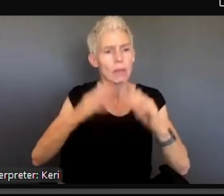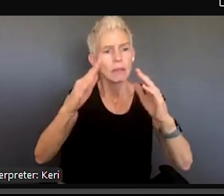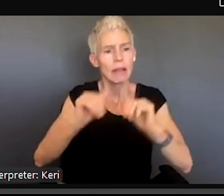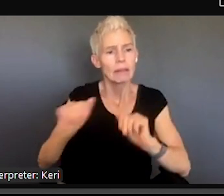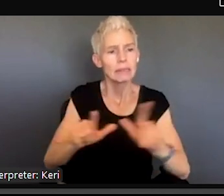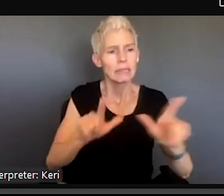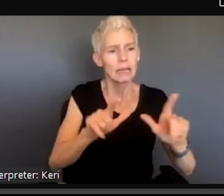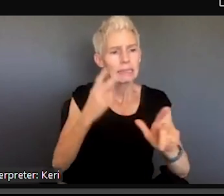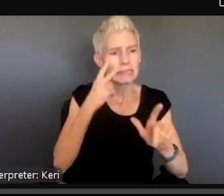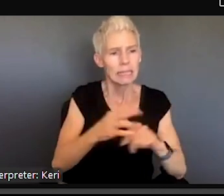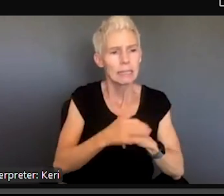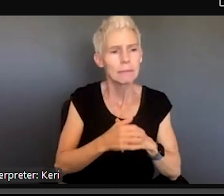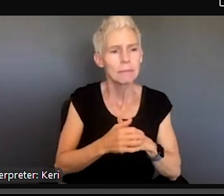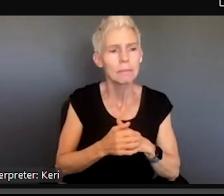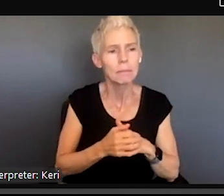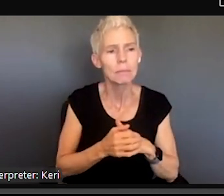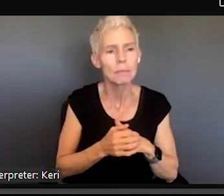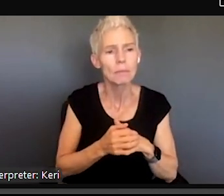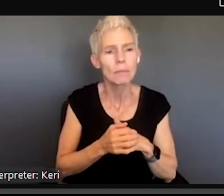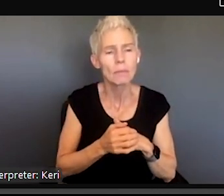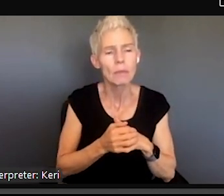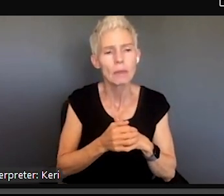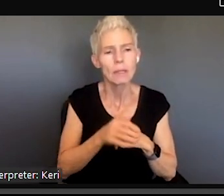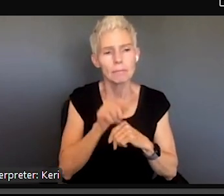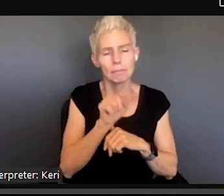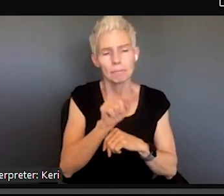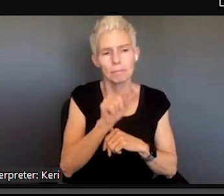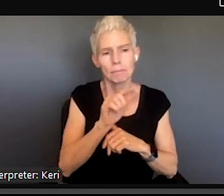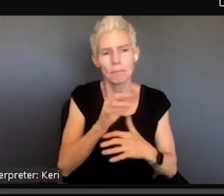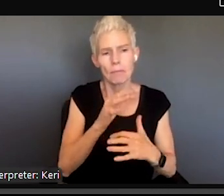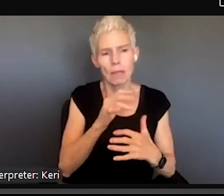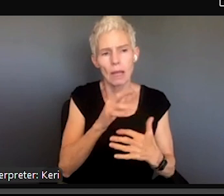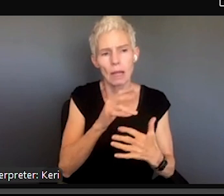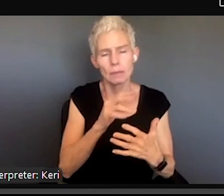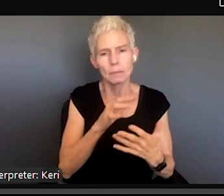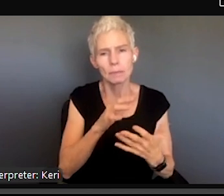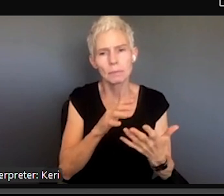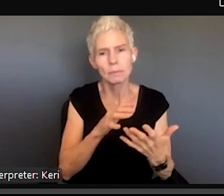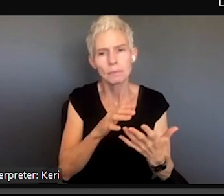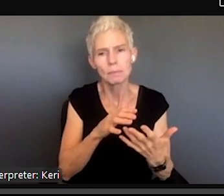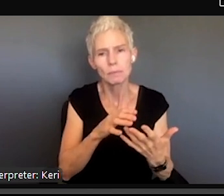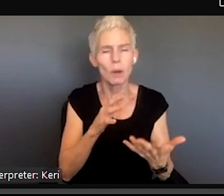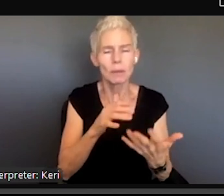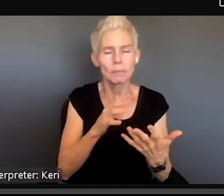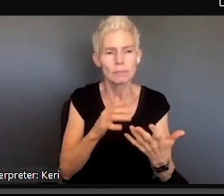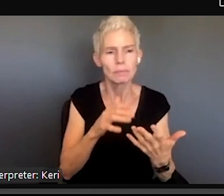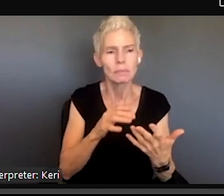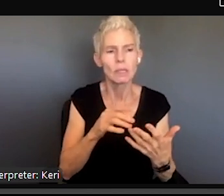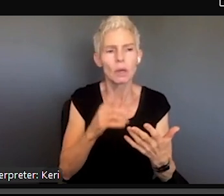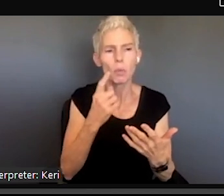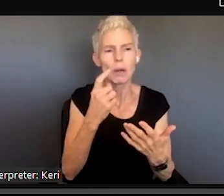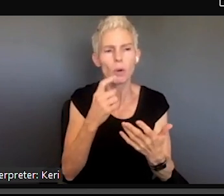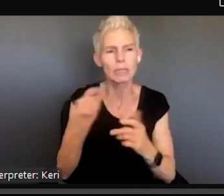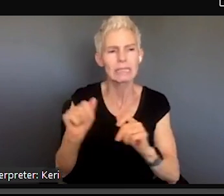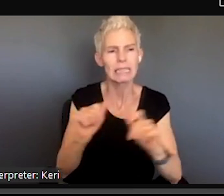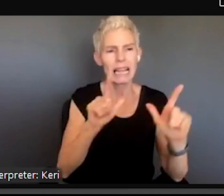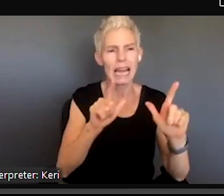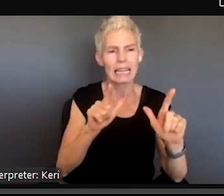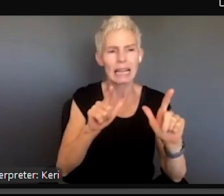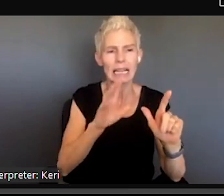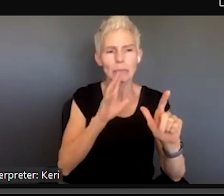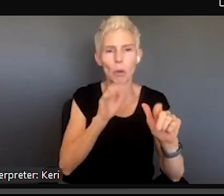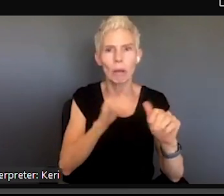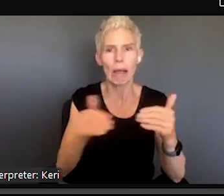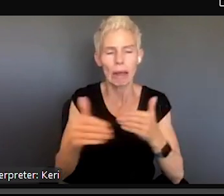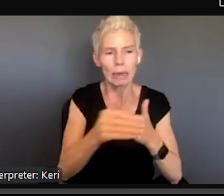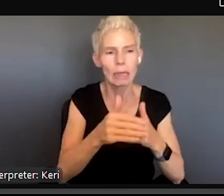um, is, um, uh, well, let me go on one more slide. Sorry, I got ahead of myself.